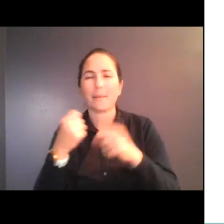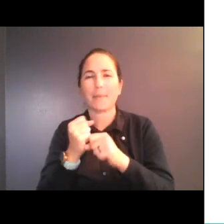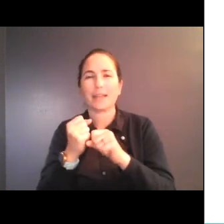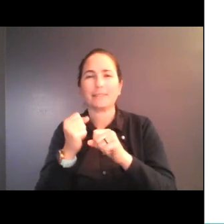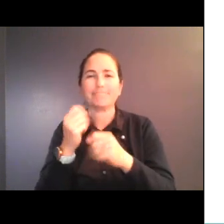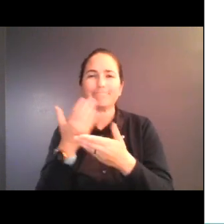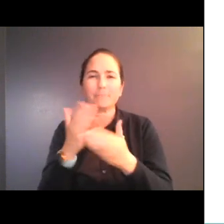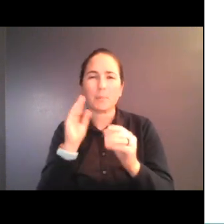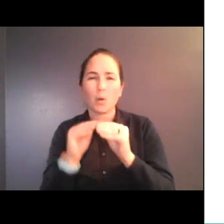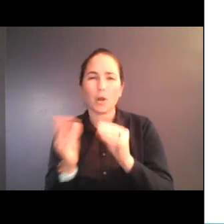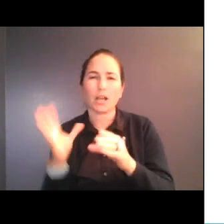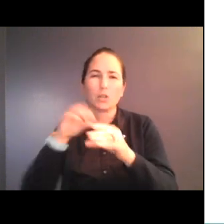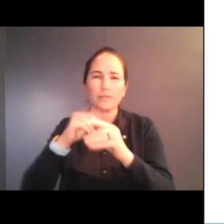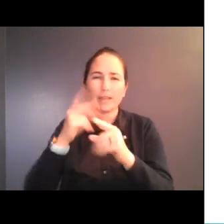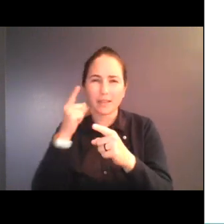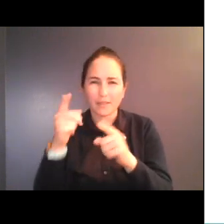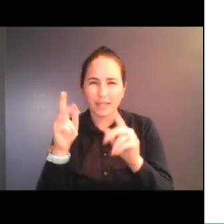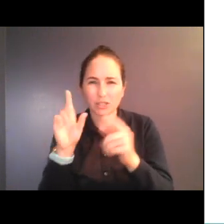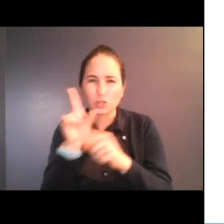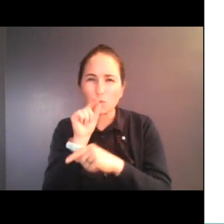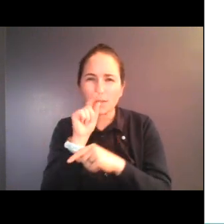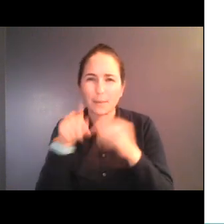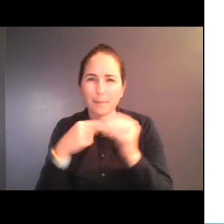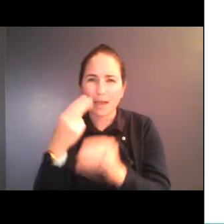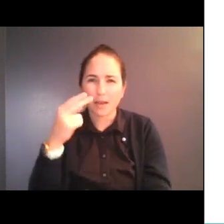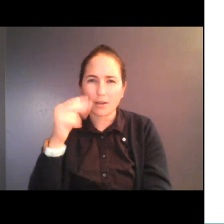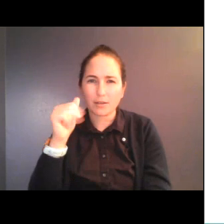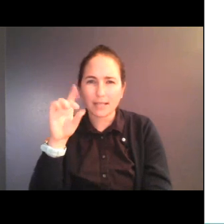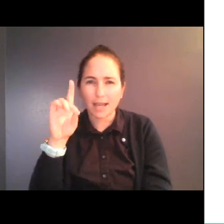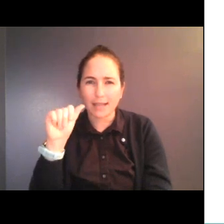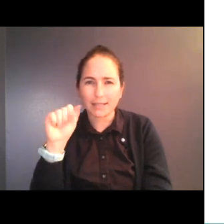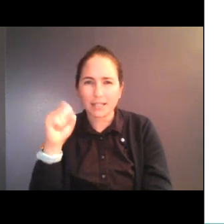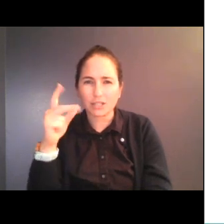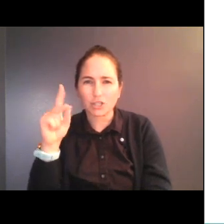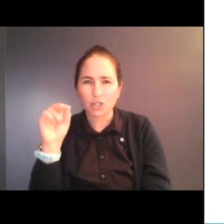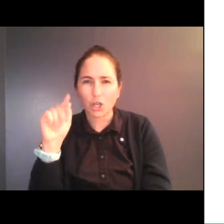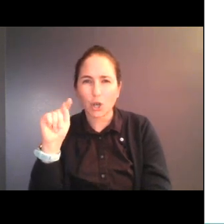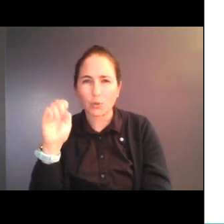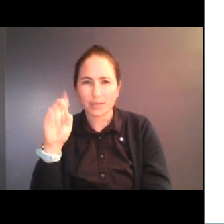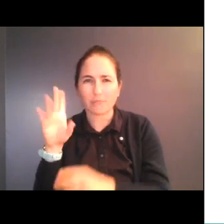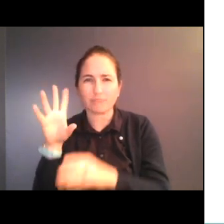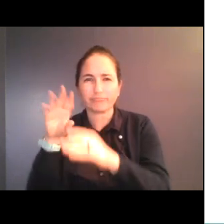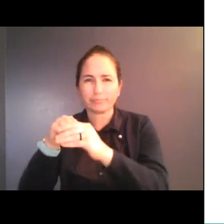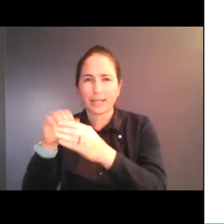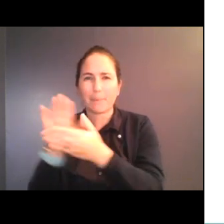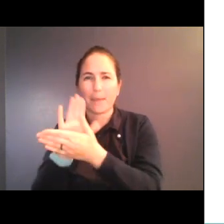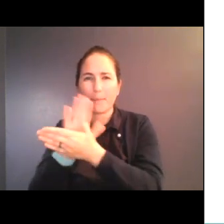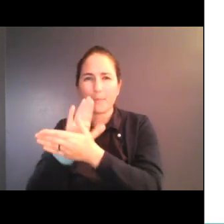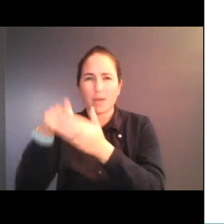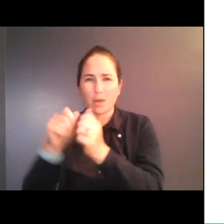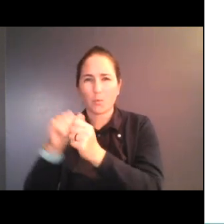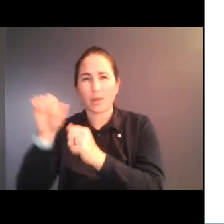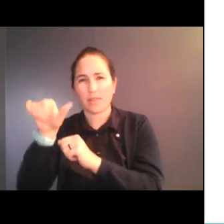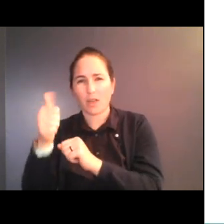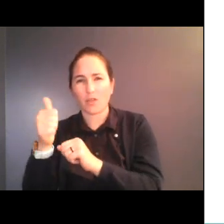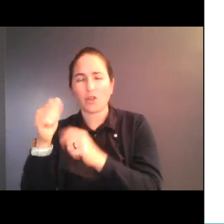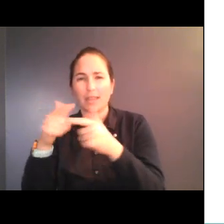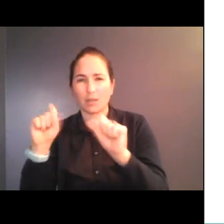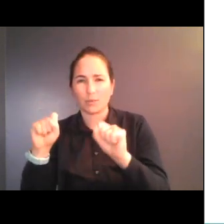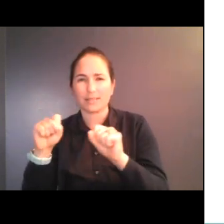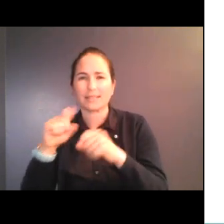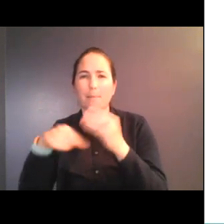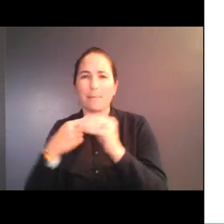said about the new paper that they had with a few other linguists about gender bias and stereotype